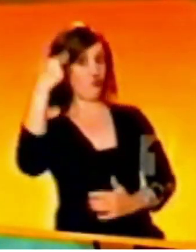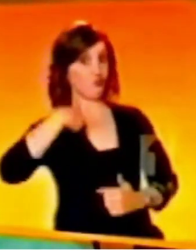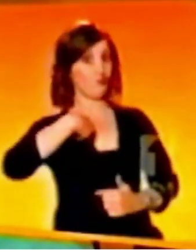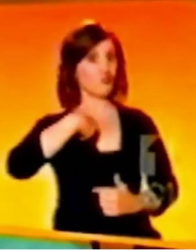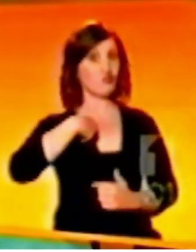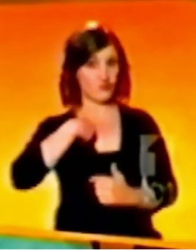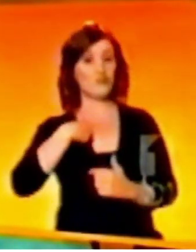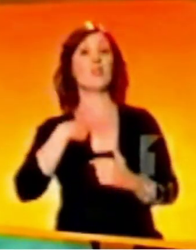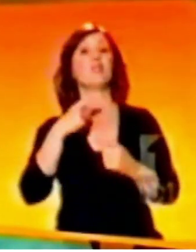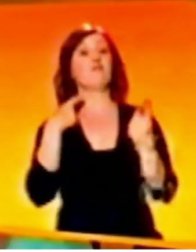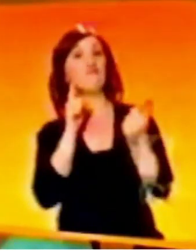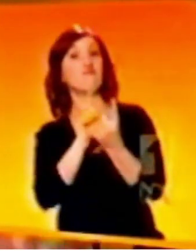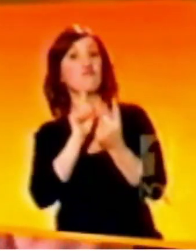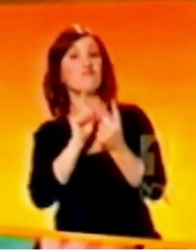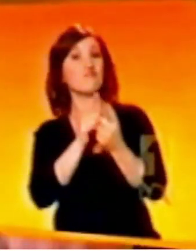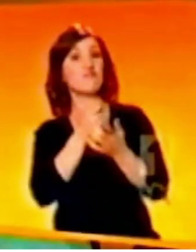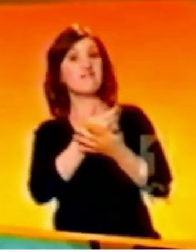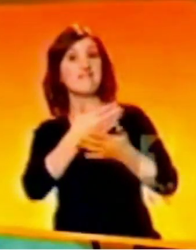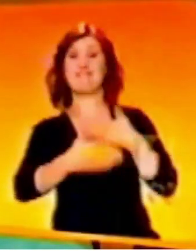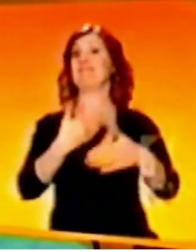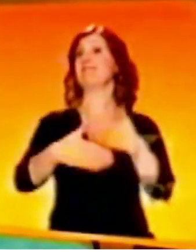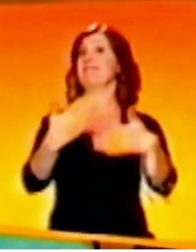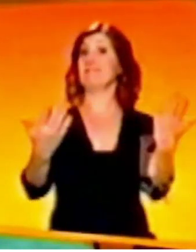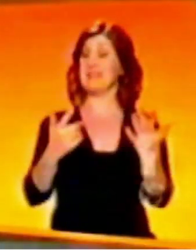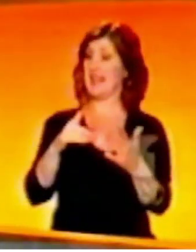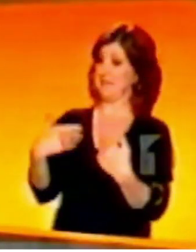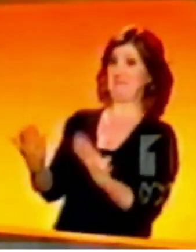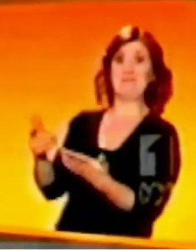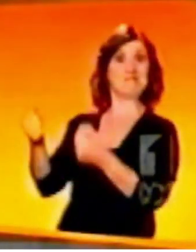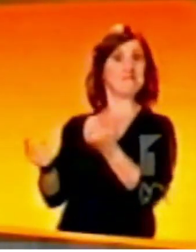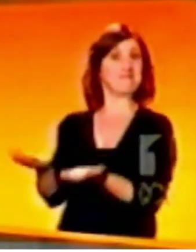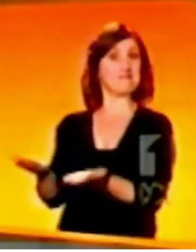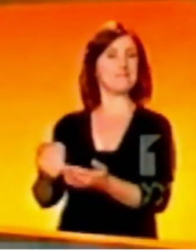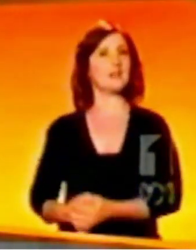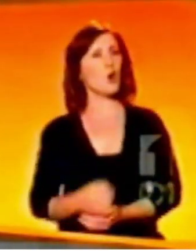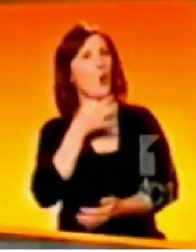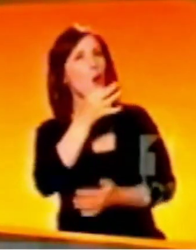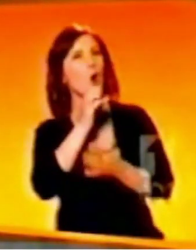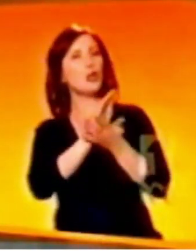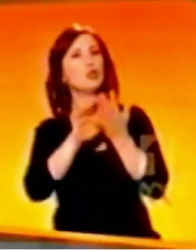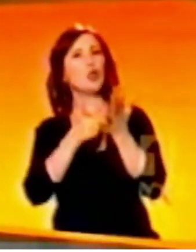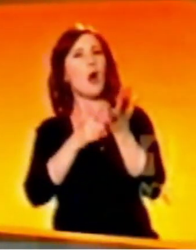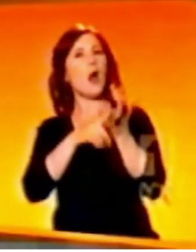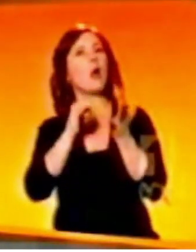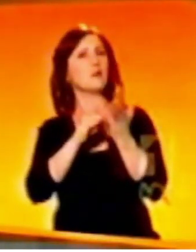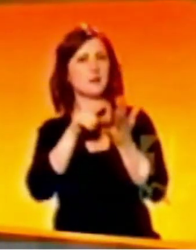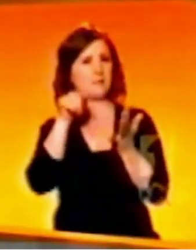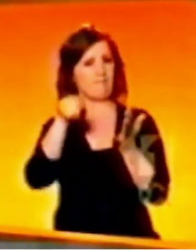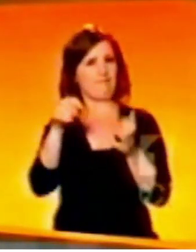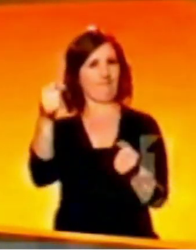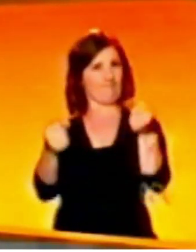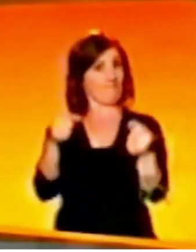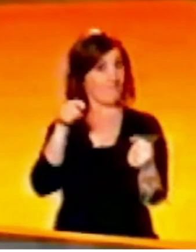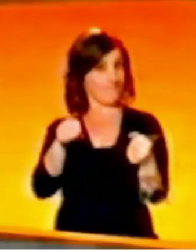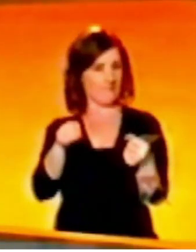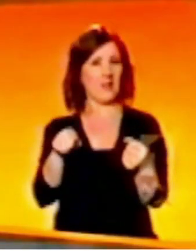do it. And after a few meetings, that's just how we got started. And here it is. Yep. Charles, well, I guess the steering controls